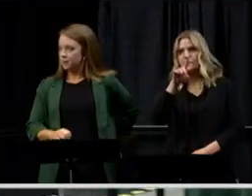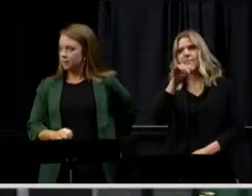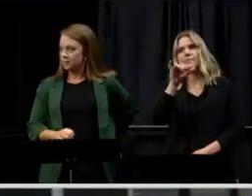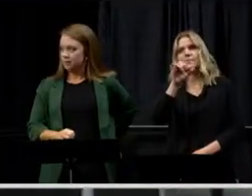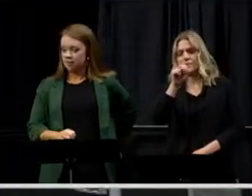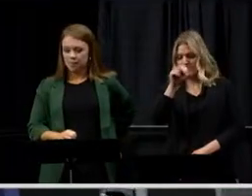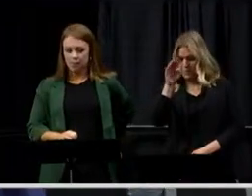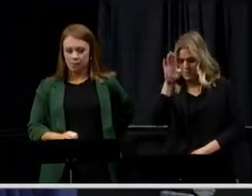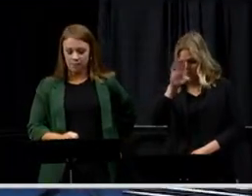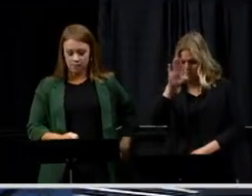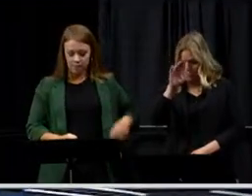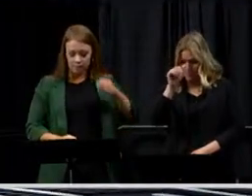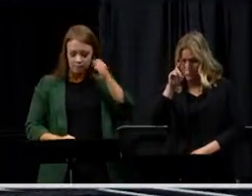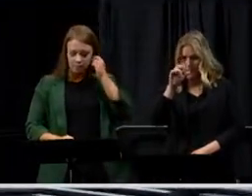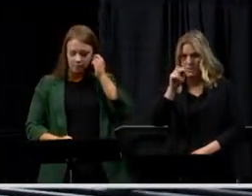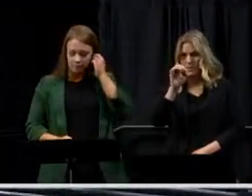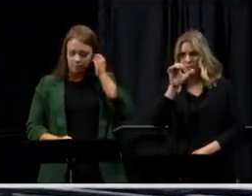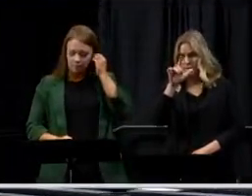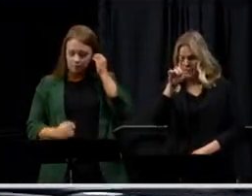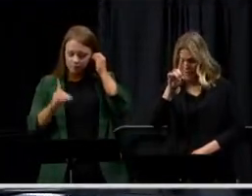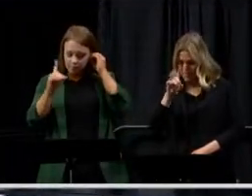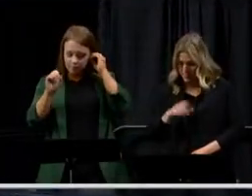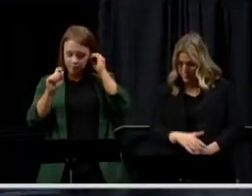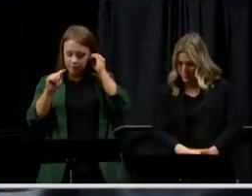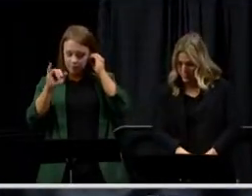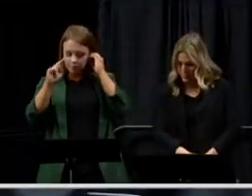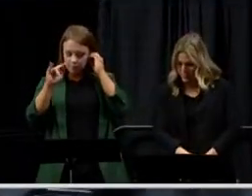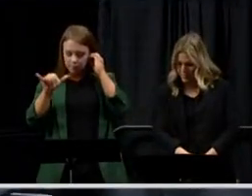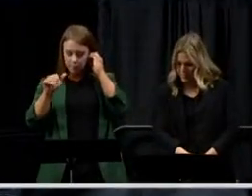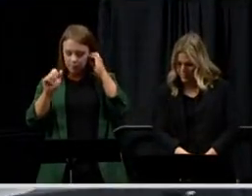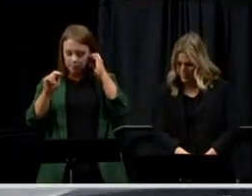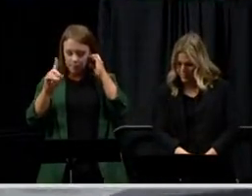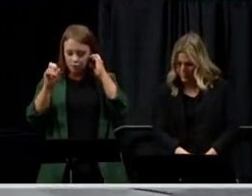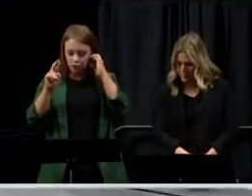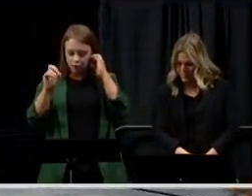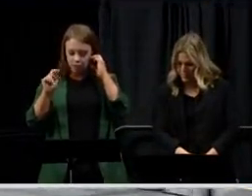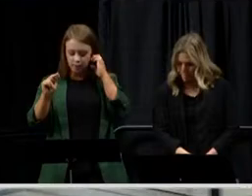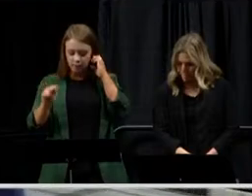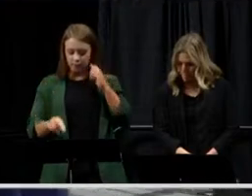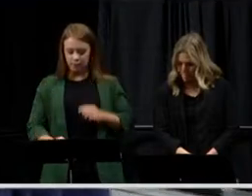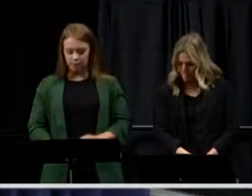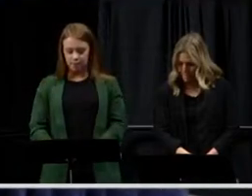Craig Byers Arnold. Destiny Atia Anderson.